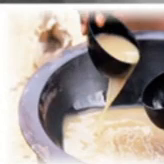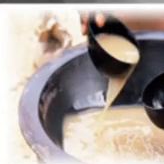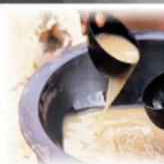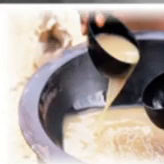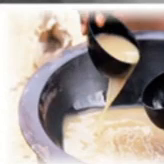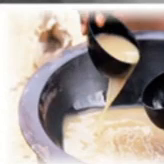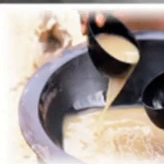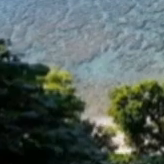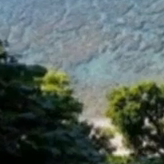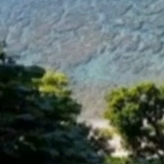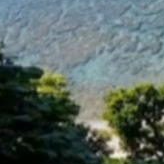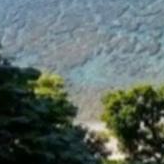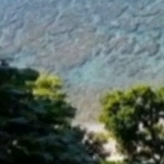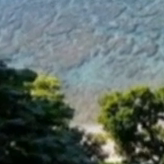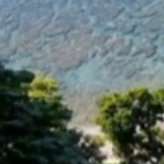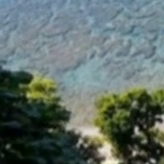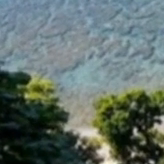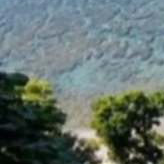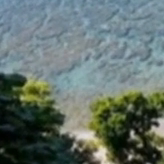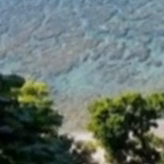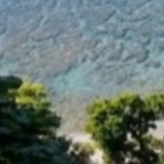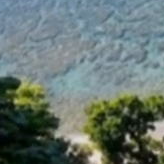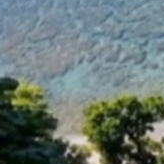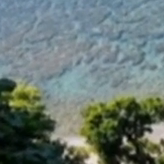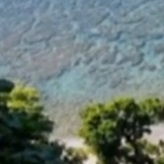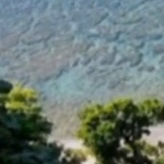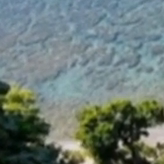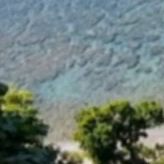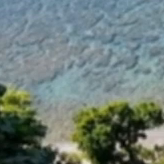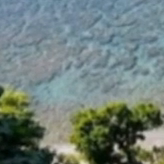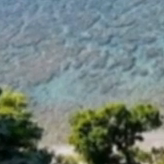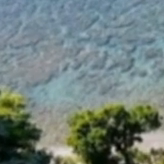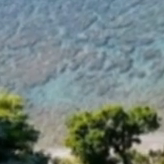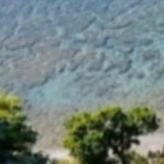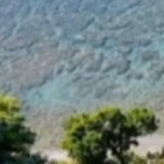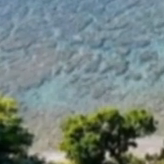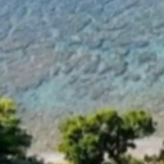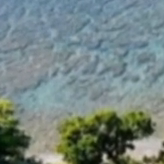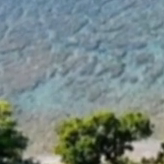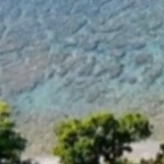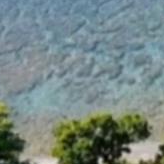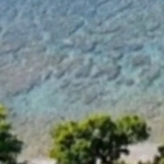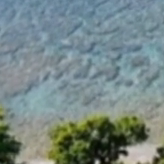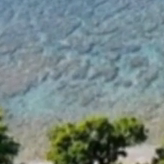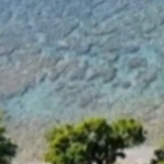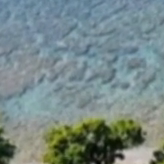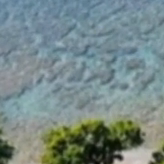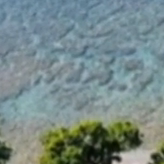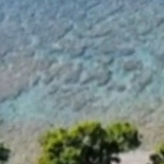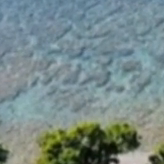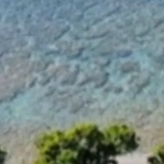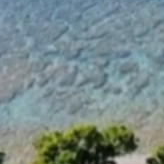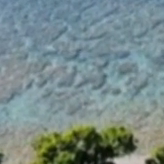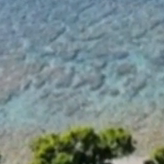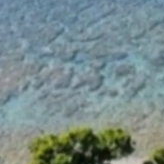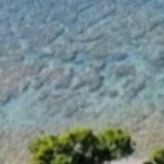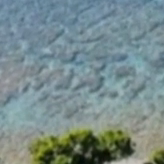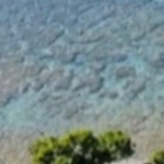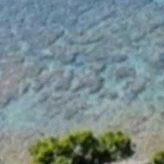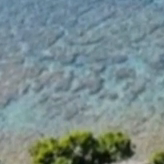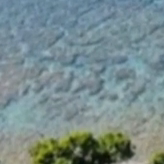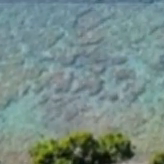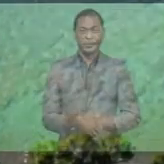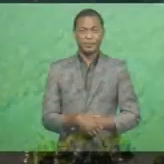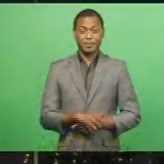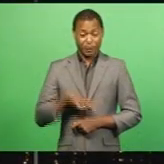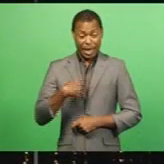News website to answer. And on to our shot of the day, this photo of the shore in Kandavu was taken by our very own Kelly Vadala. You